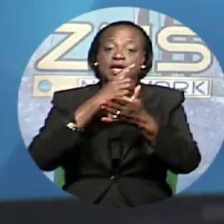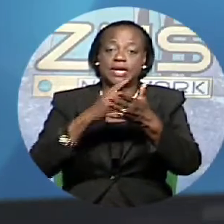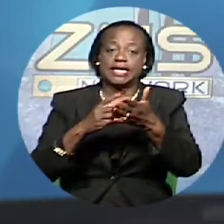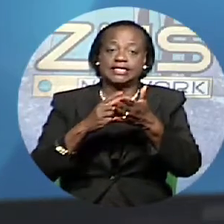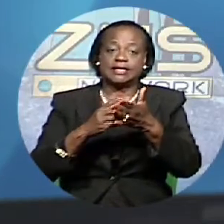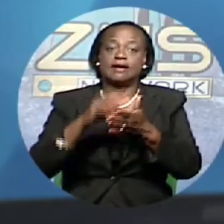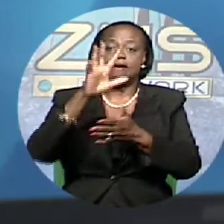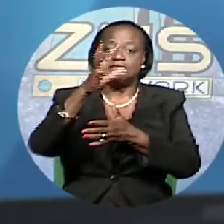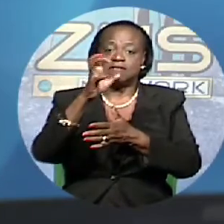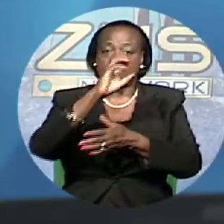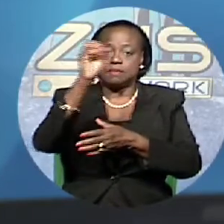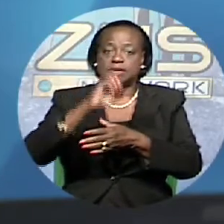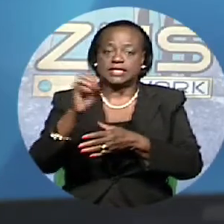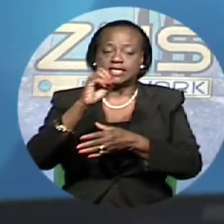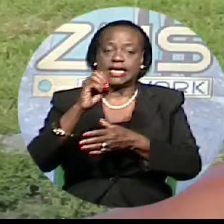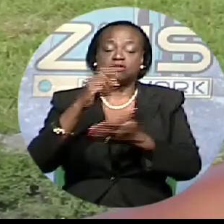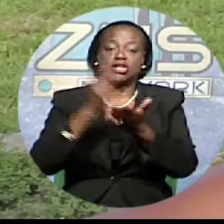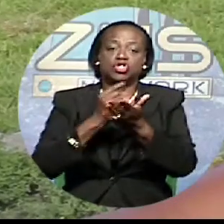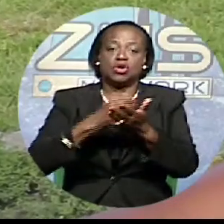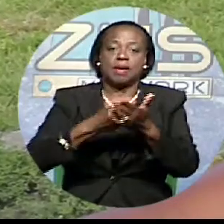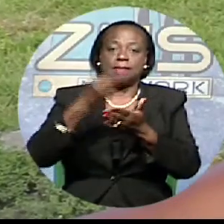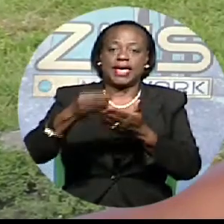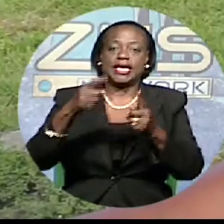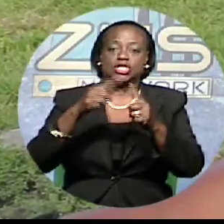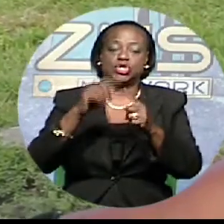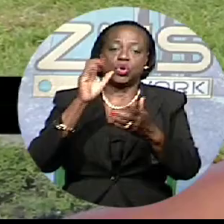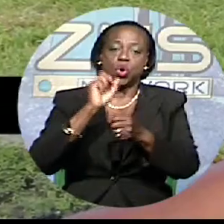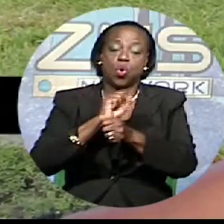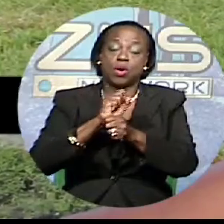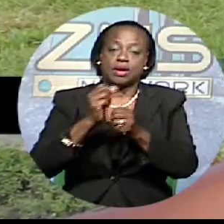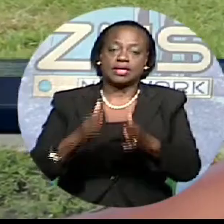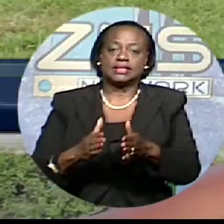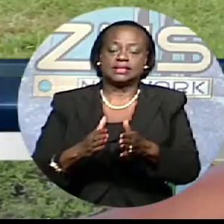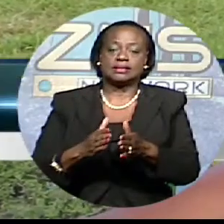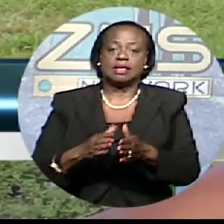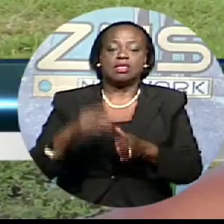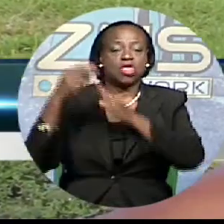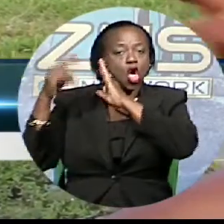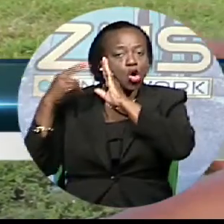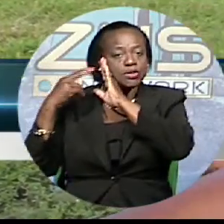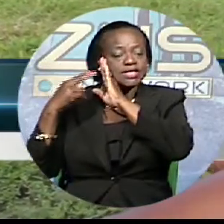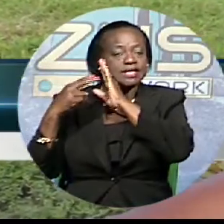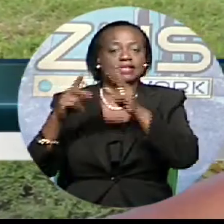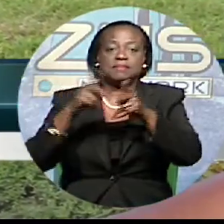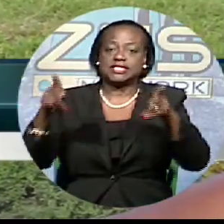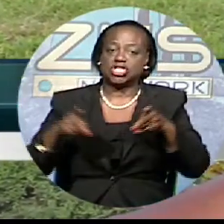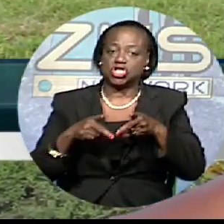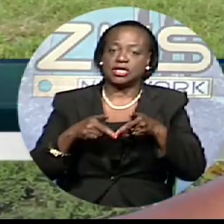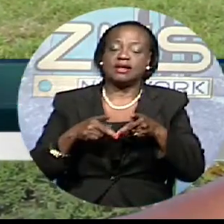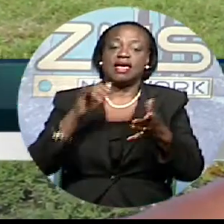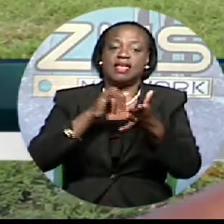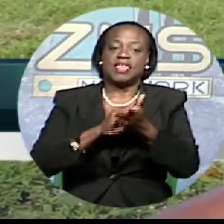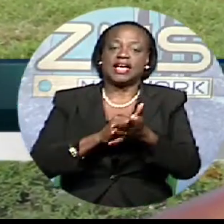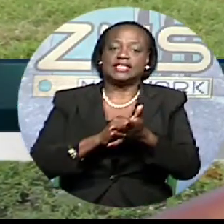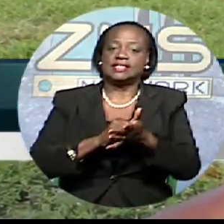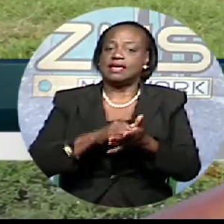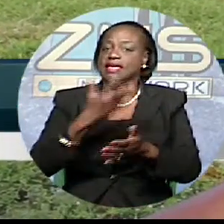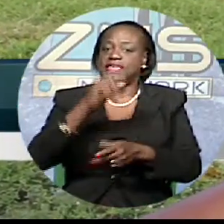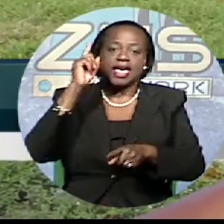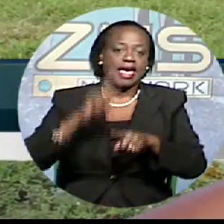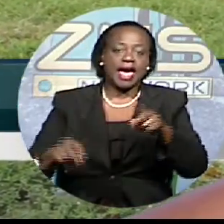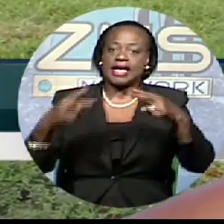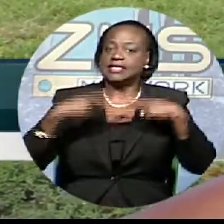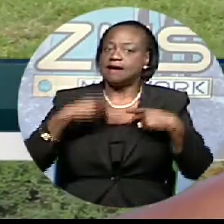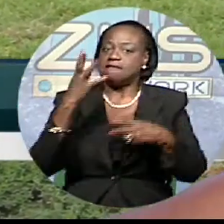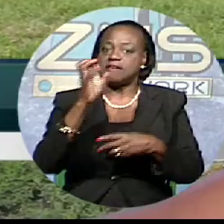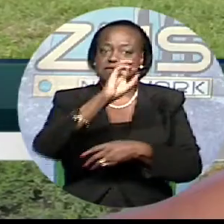gratuity paid to workers. The company is now taking the position that they can no longer have 15% applied